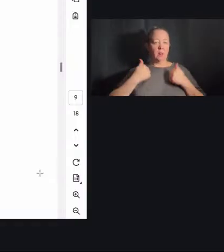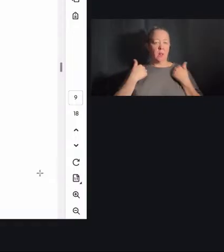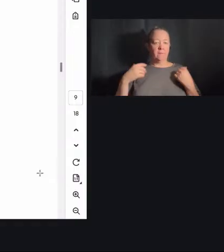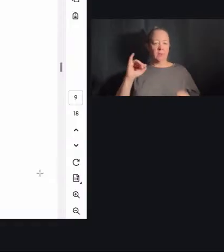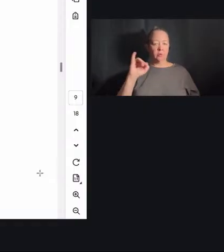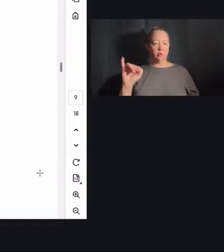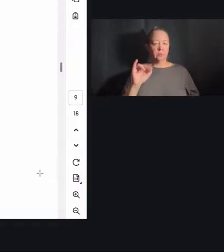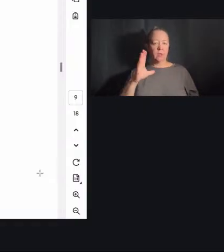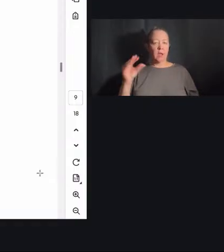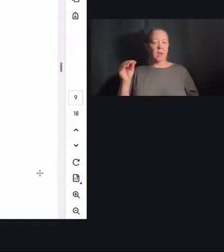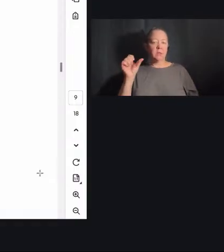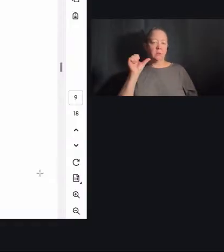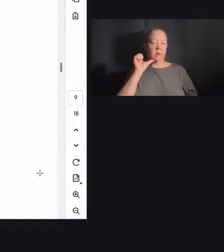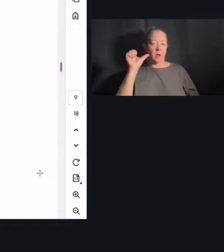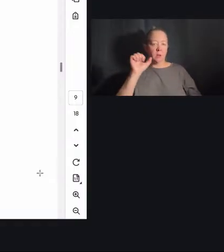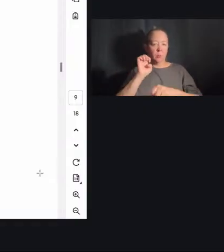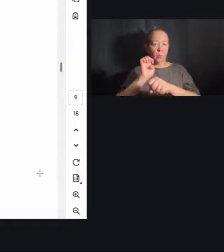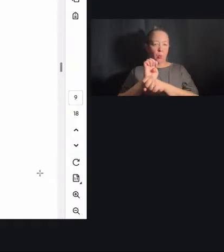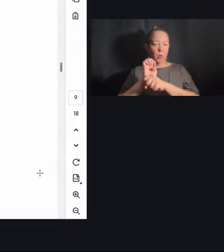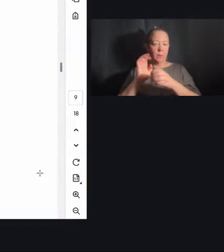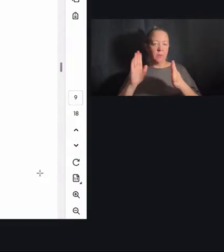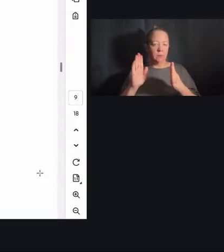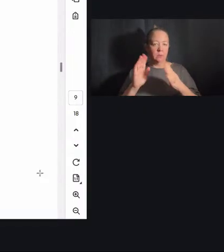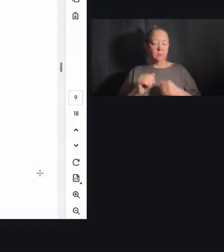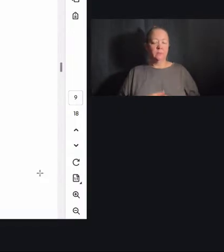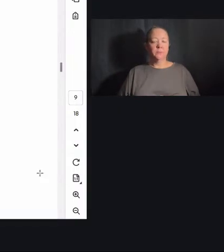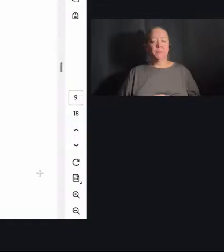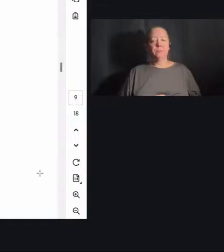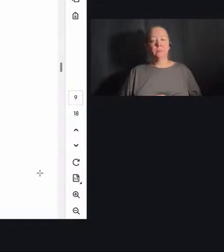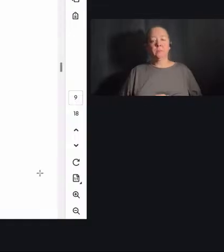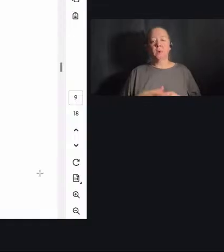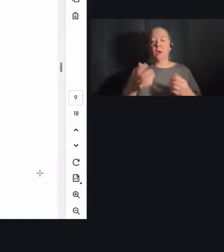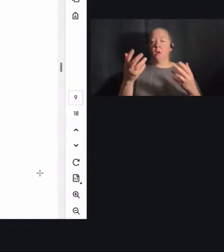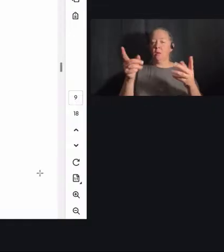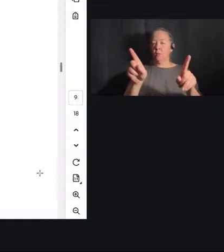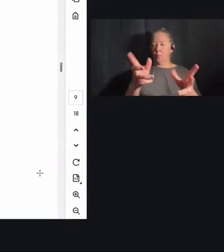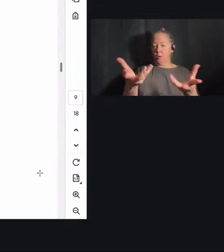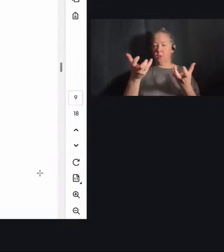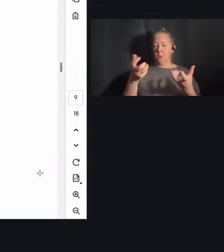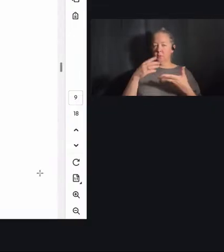unemployment. I do want to note that